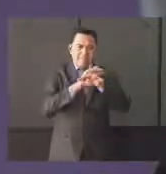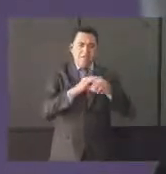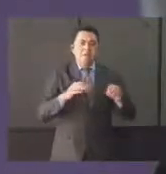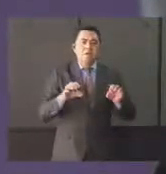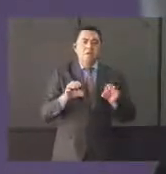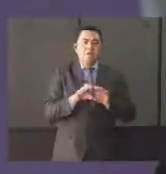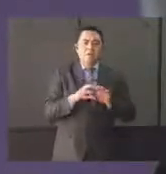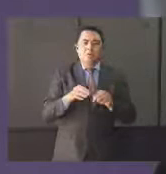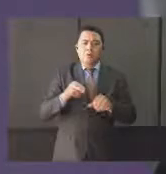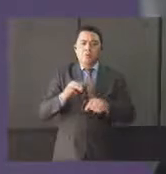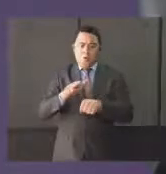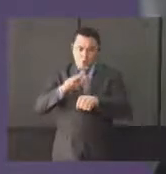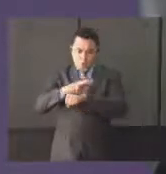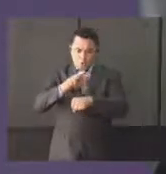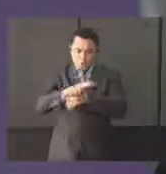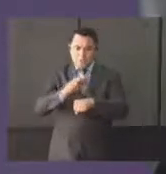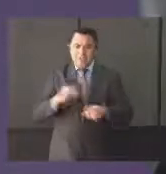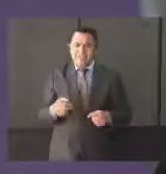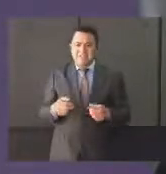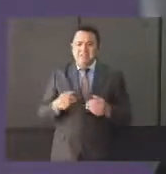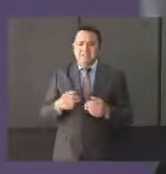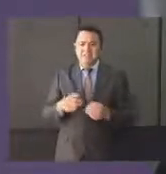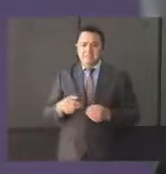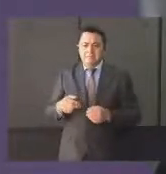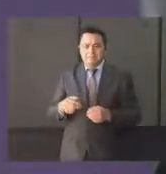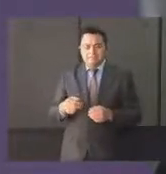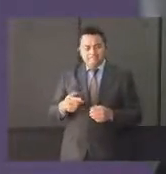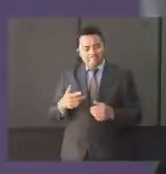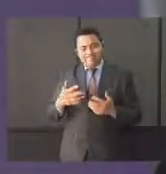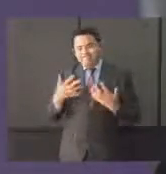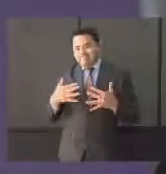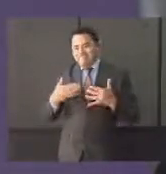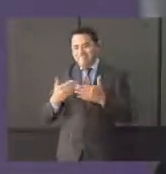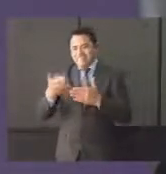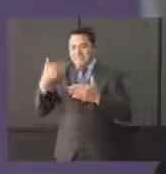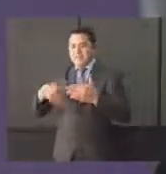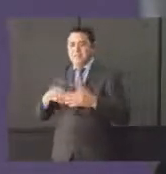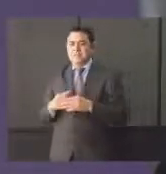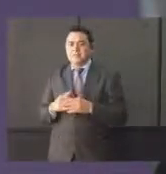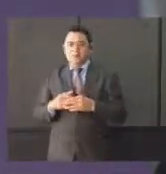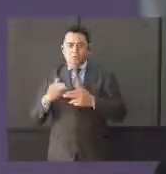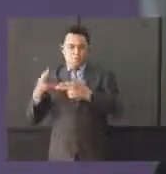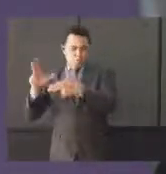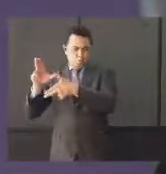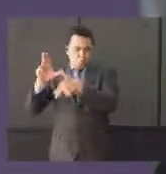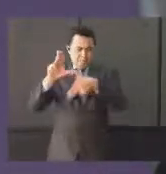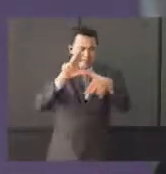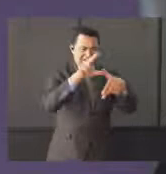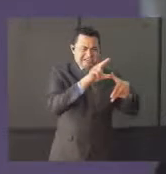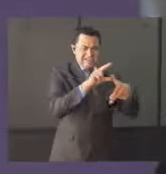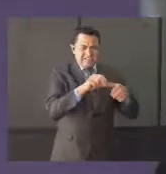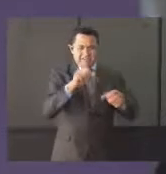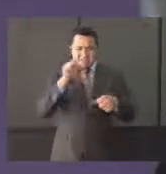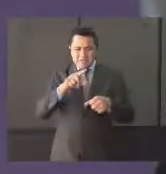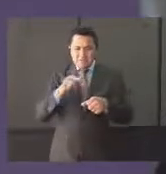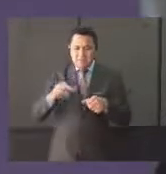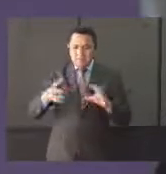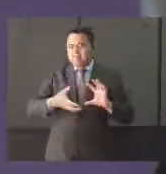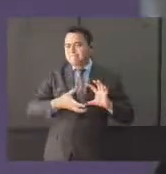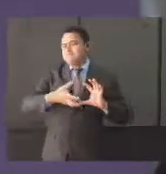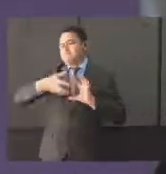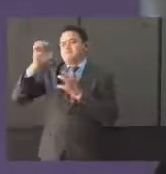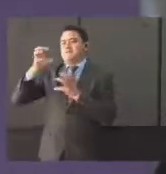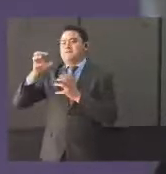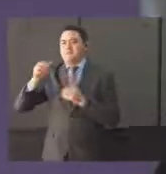in places like the ones that had hurricanes at the end of last year, or countries that have